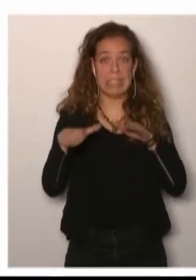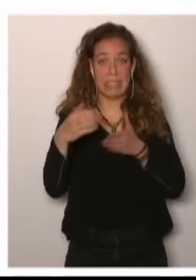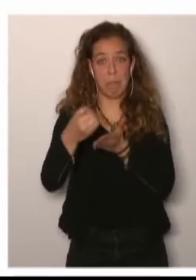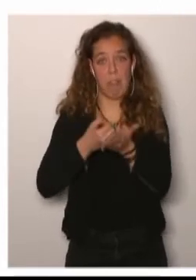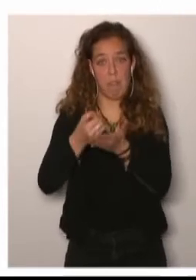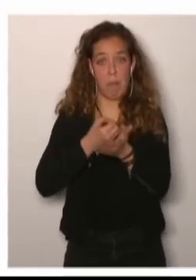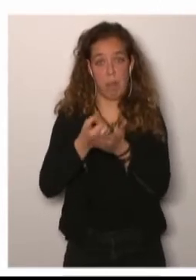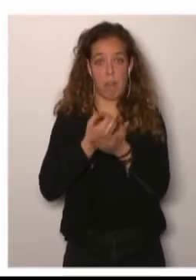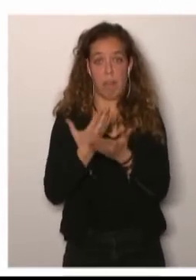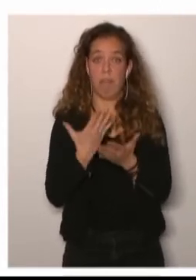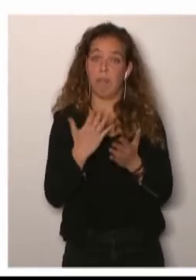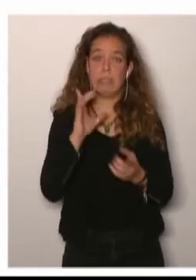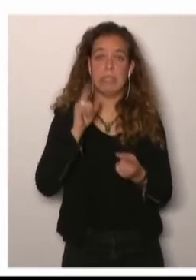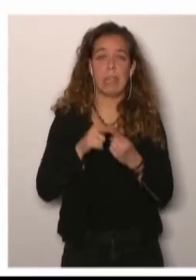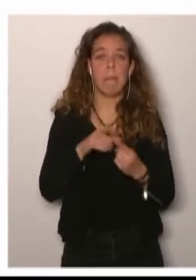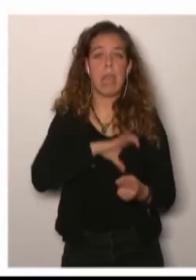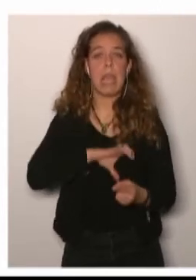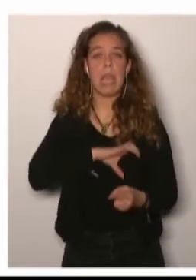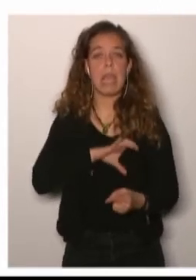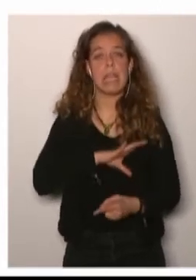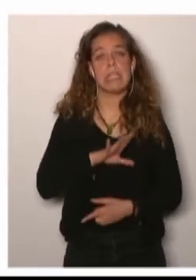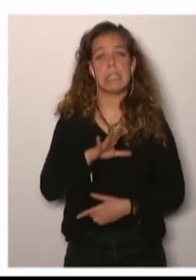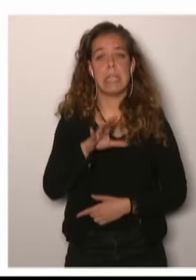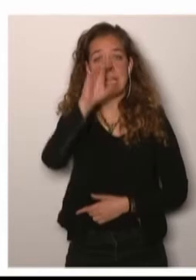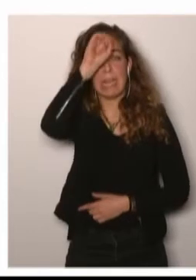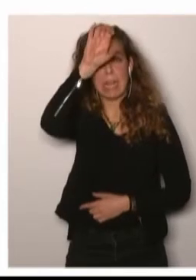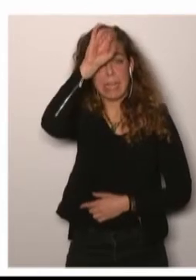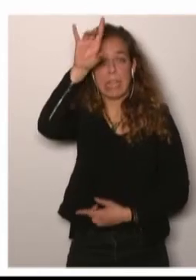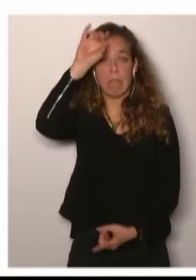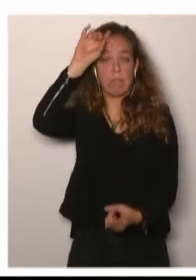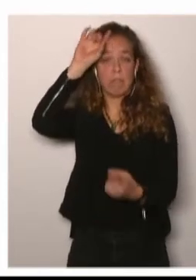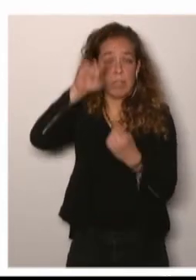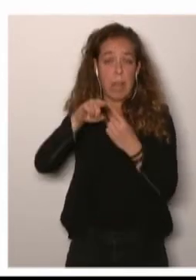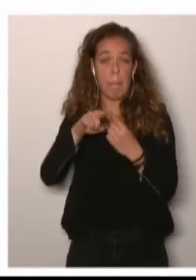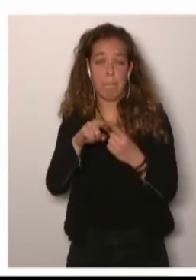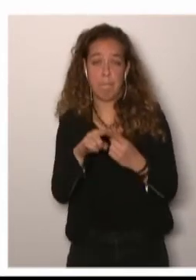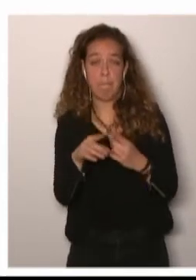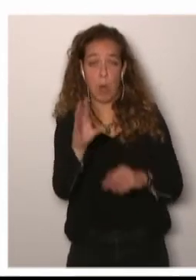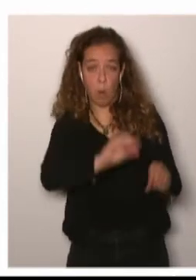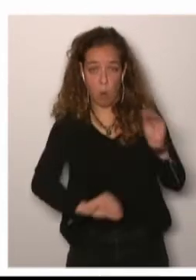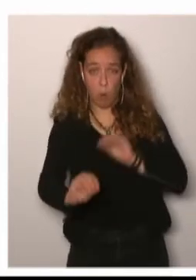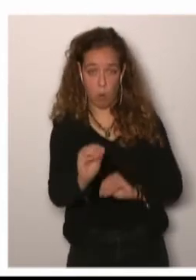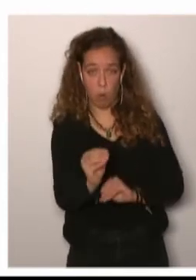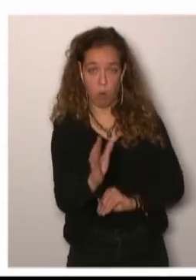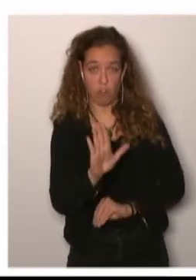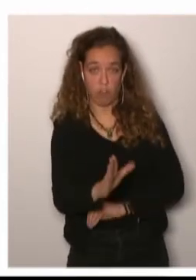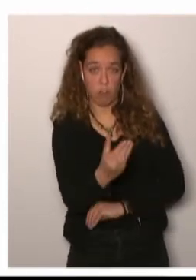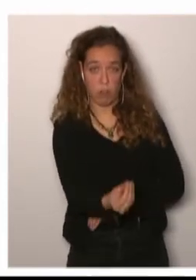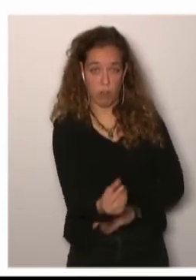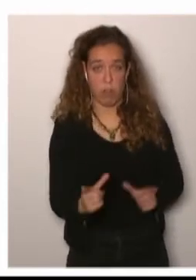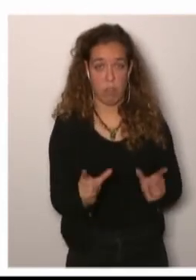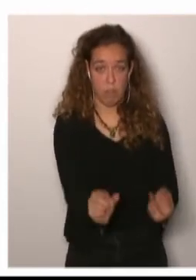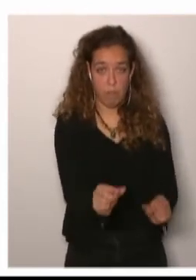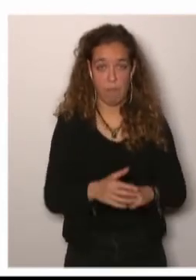and regulators for submission and assessment of clinical trial data, including a